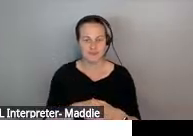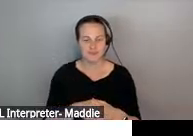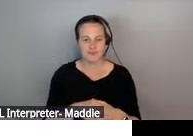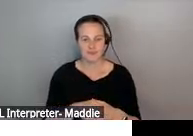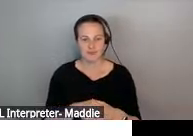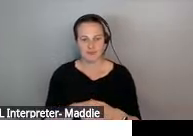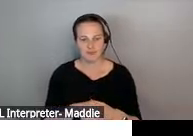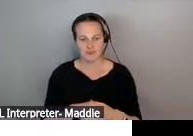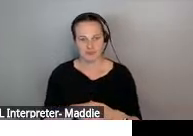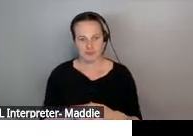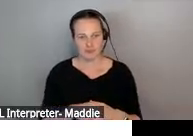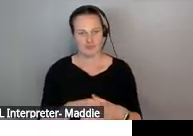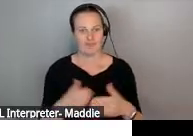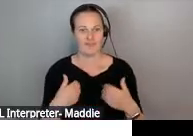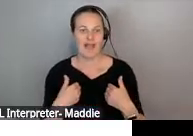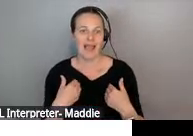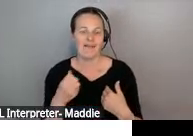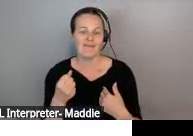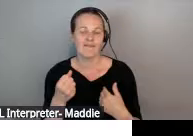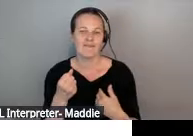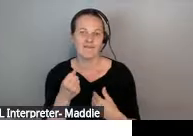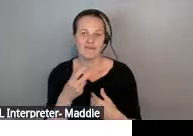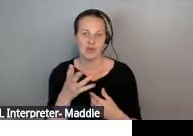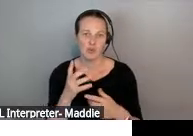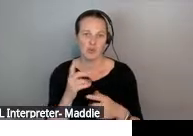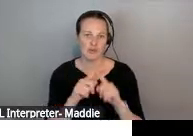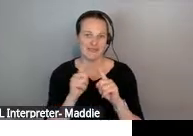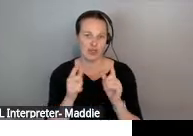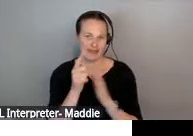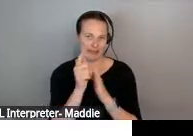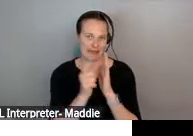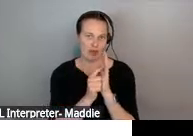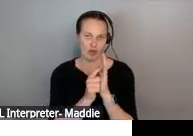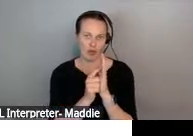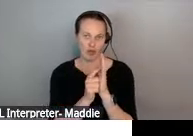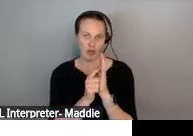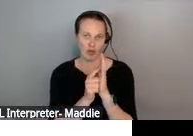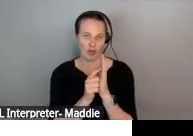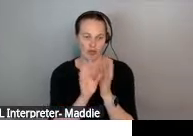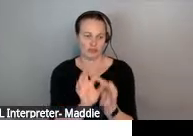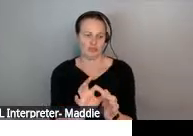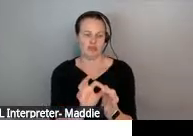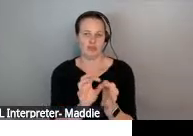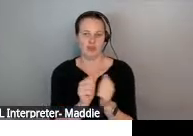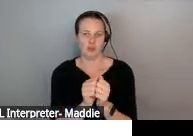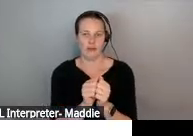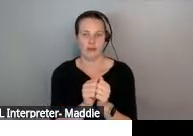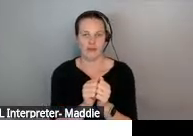So there's a couple of different legal bases for